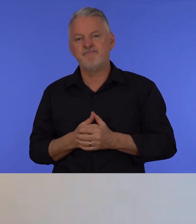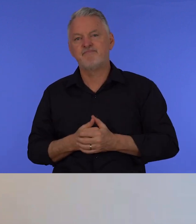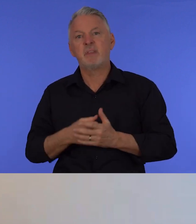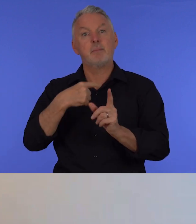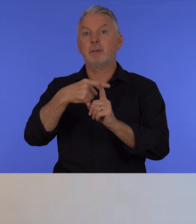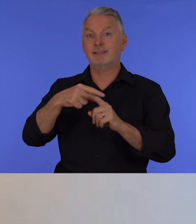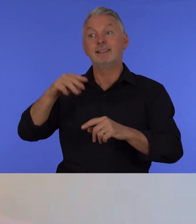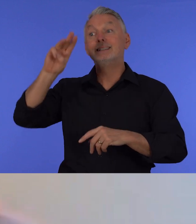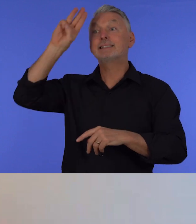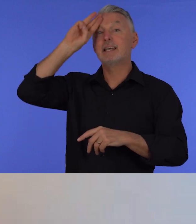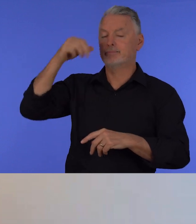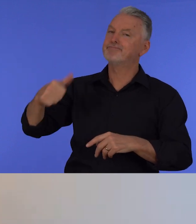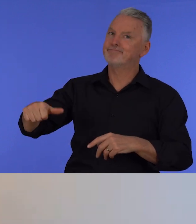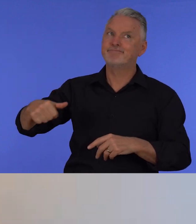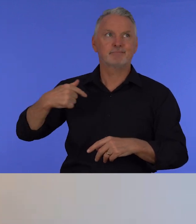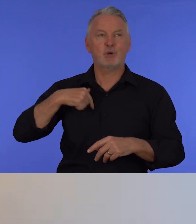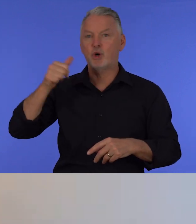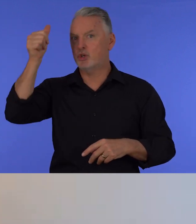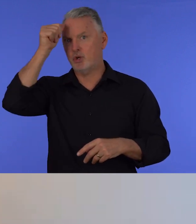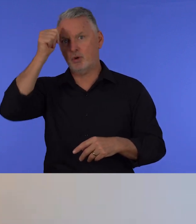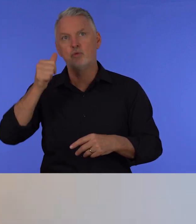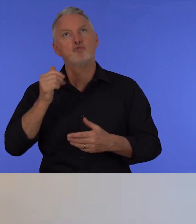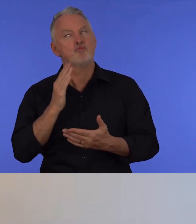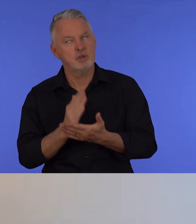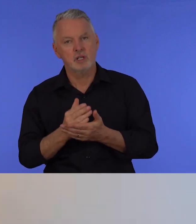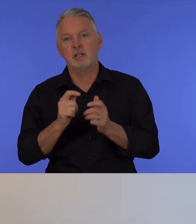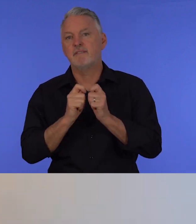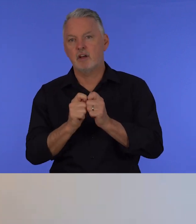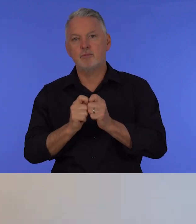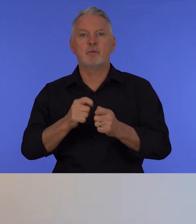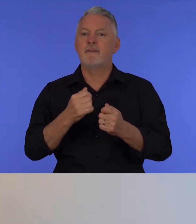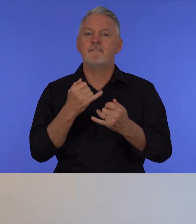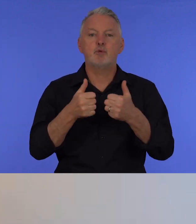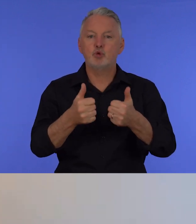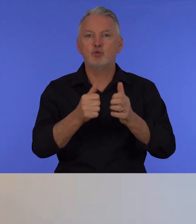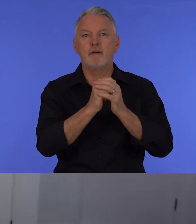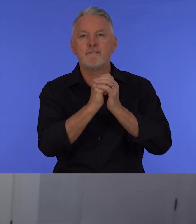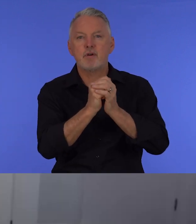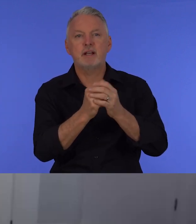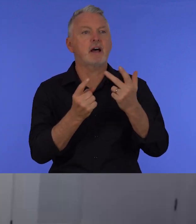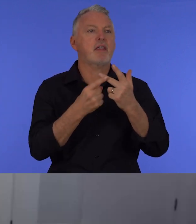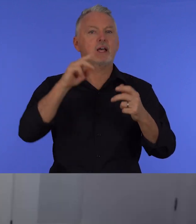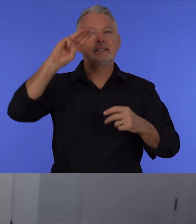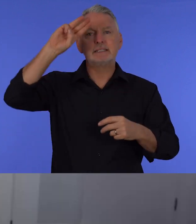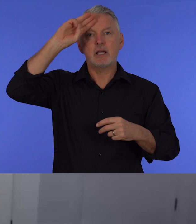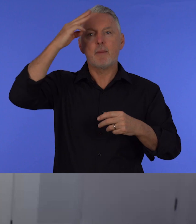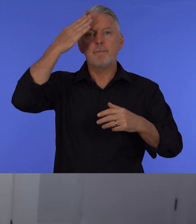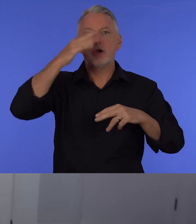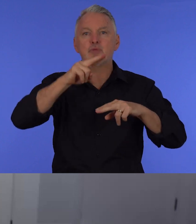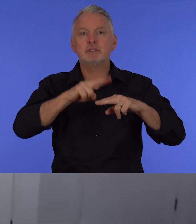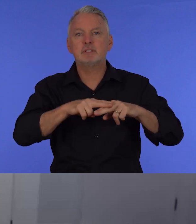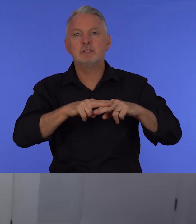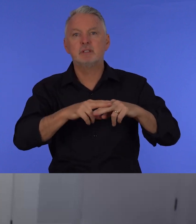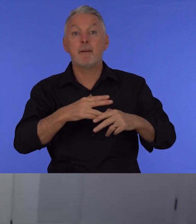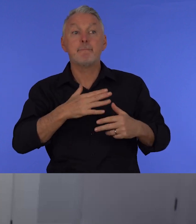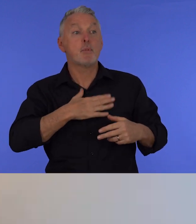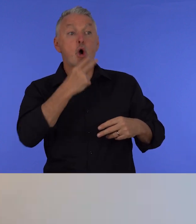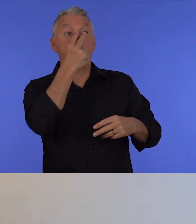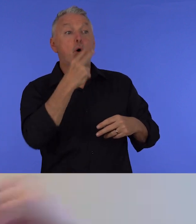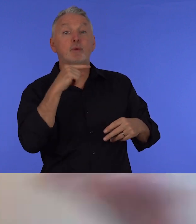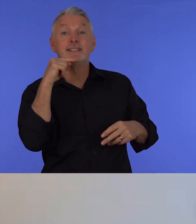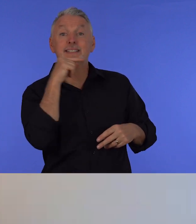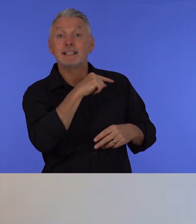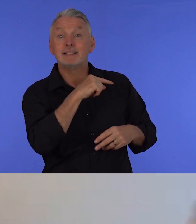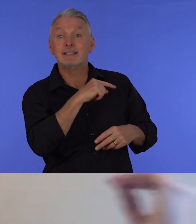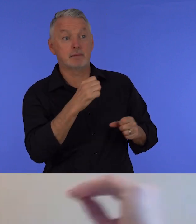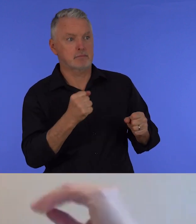with. And I get the scouting thing. I'm a scouting mum from way back, and I'm still good mates with quite a lot of the